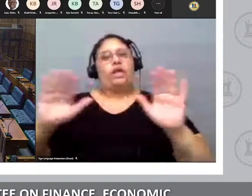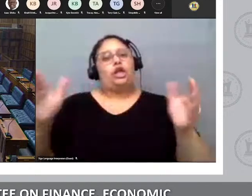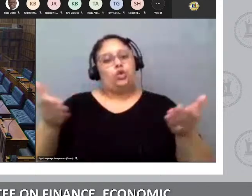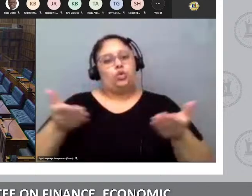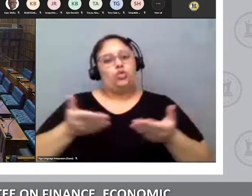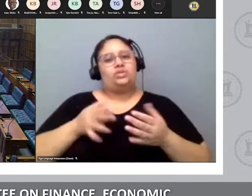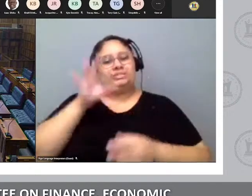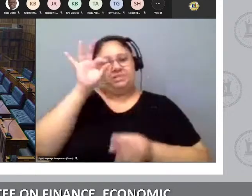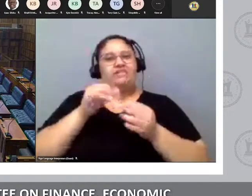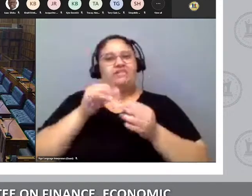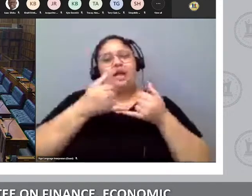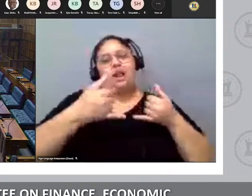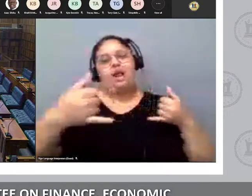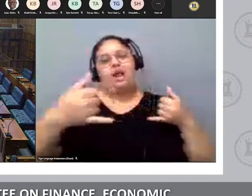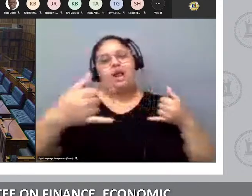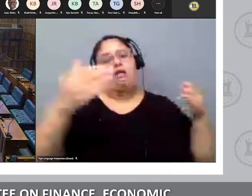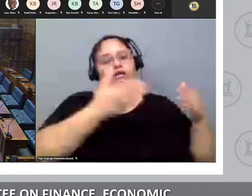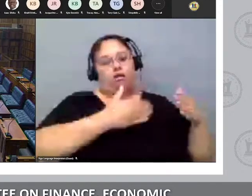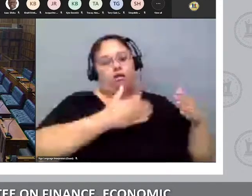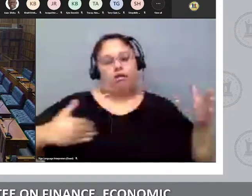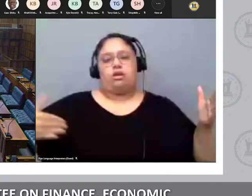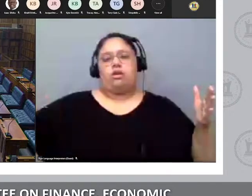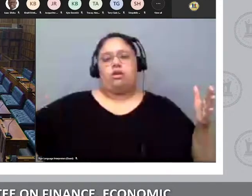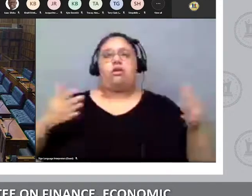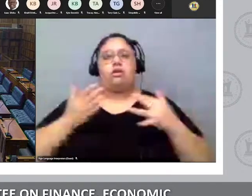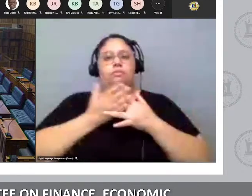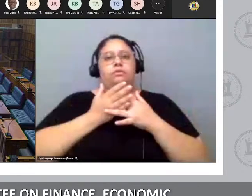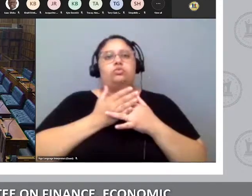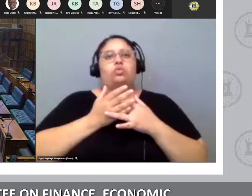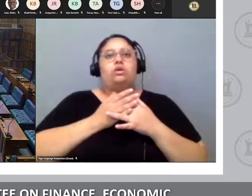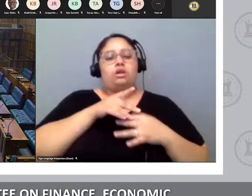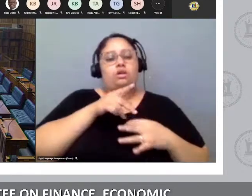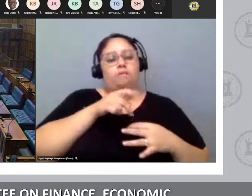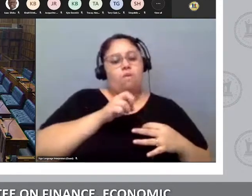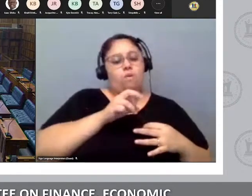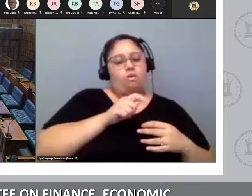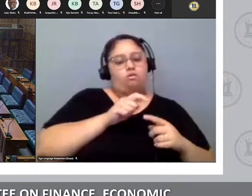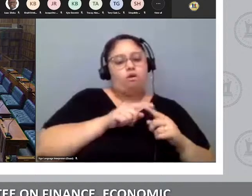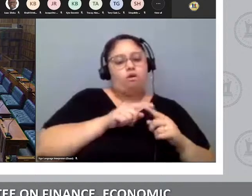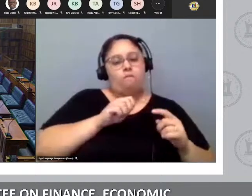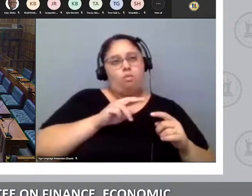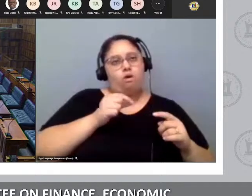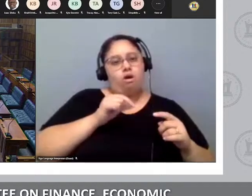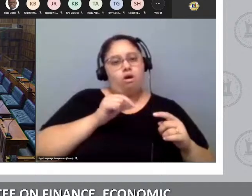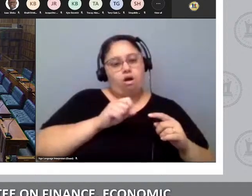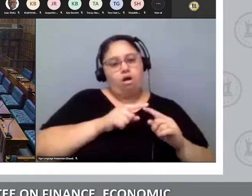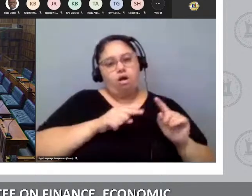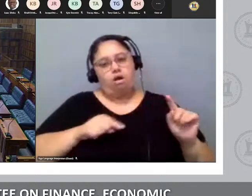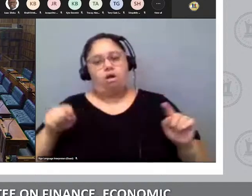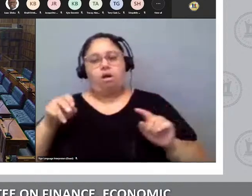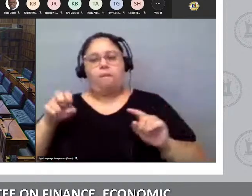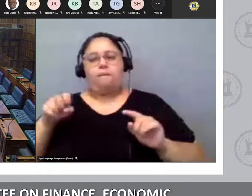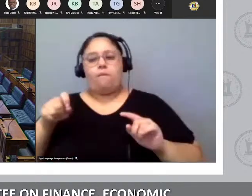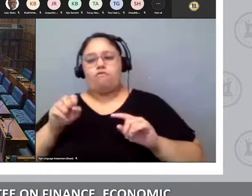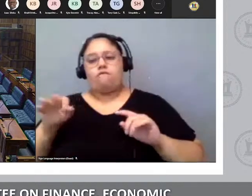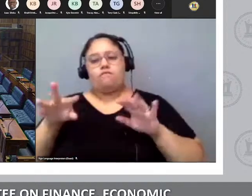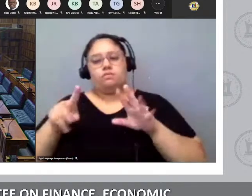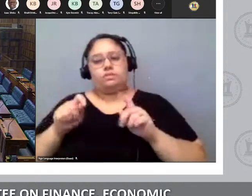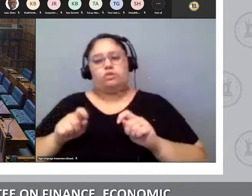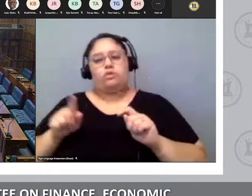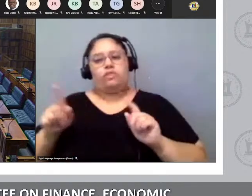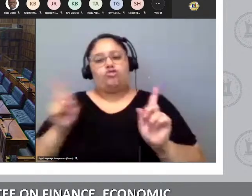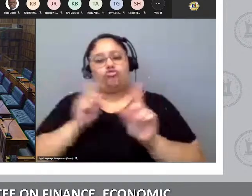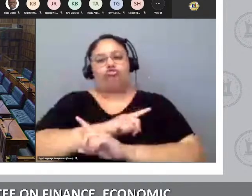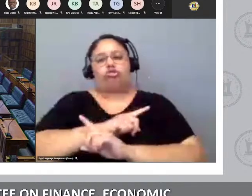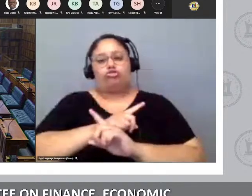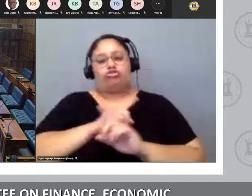specific line oford between um the port of MOA and the port K town so they can interchange where they